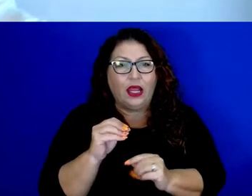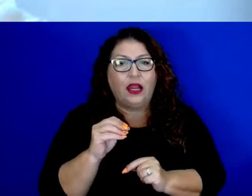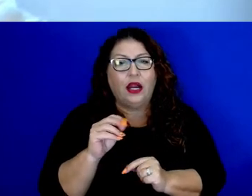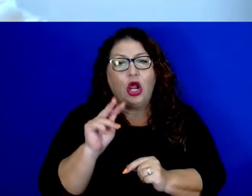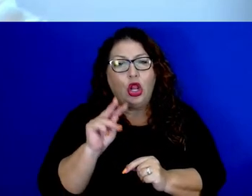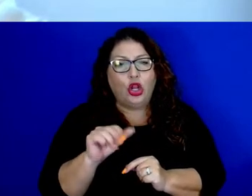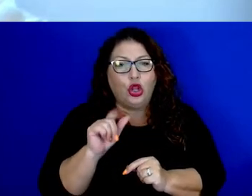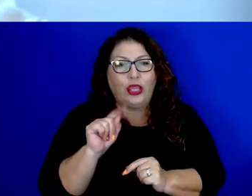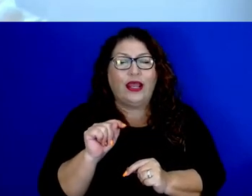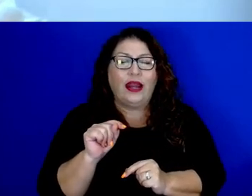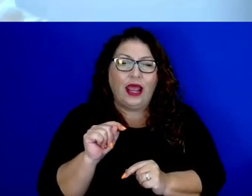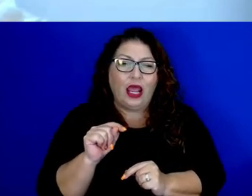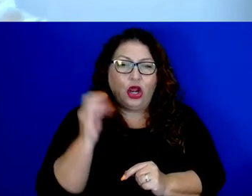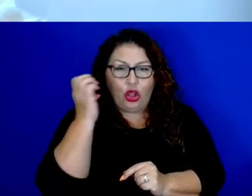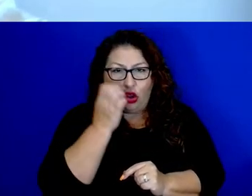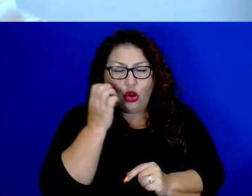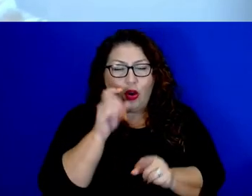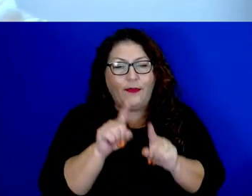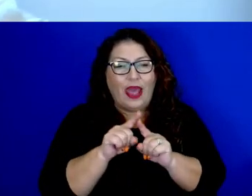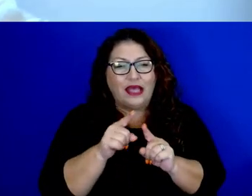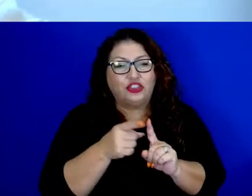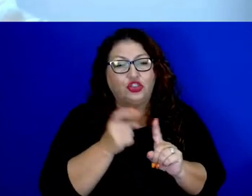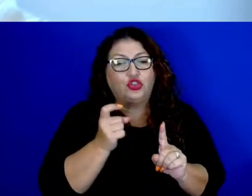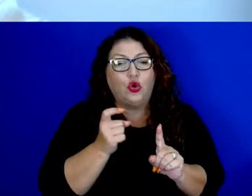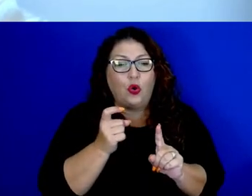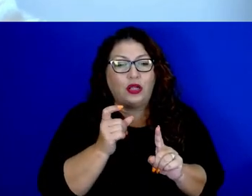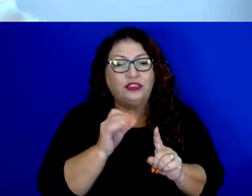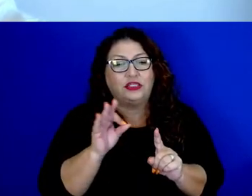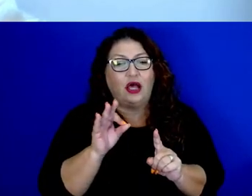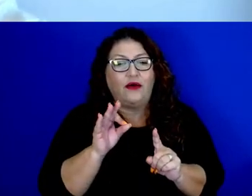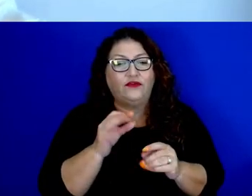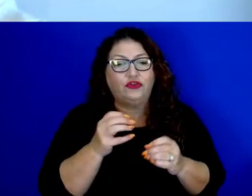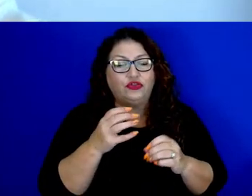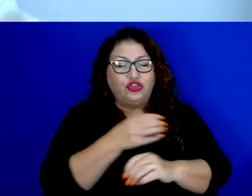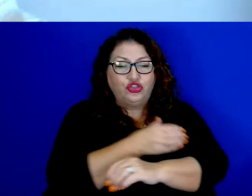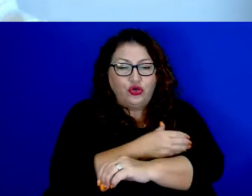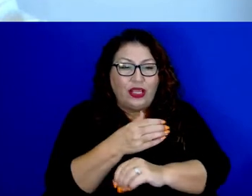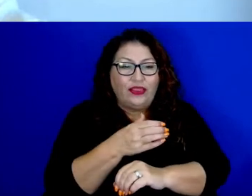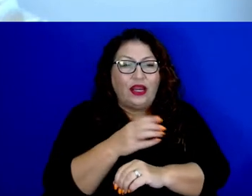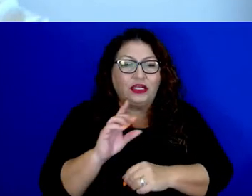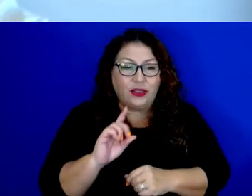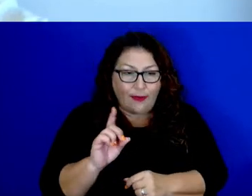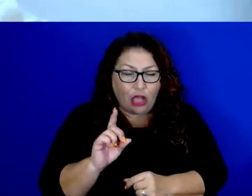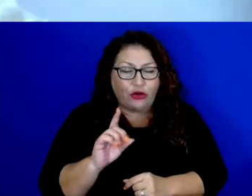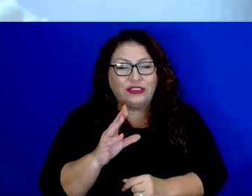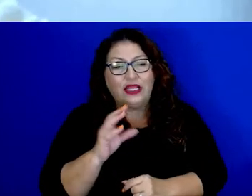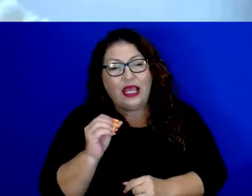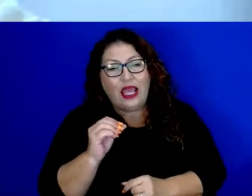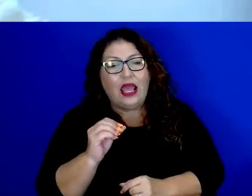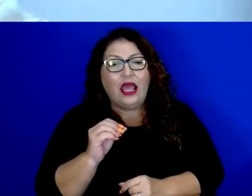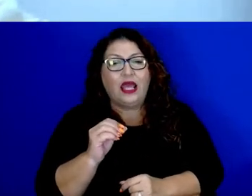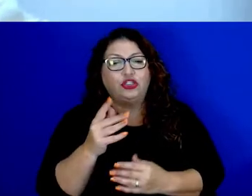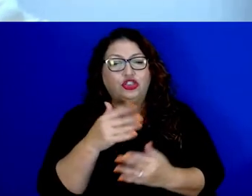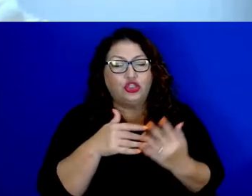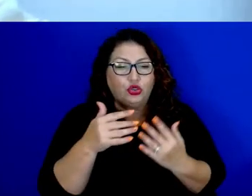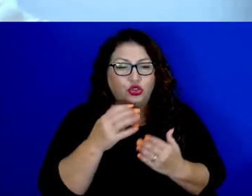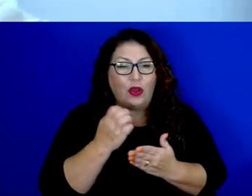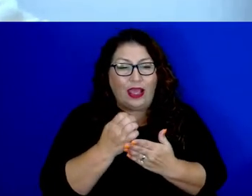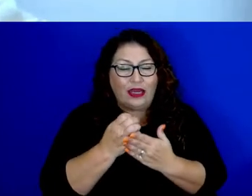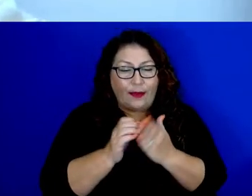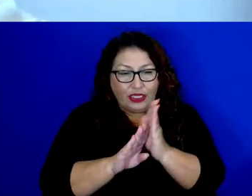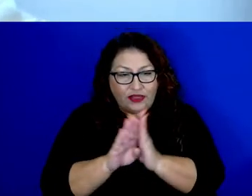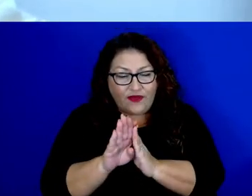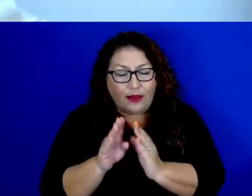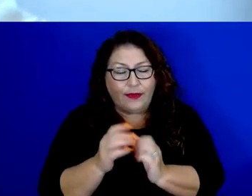as a source of strengthening democracy and socioeconomic development. And I mean,